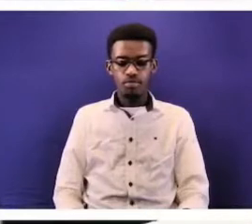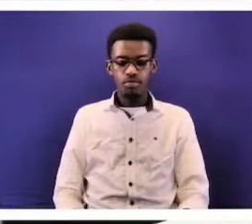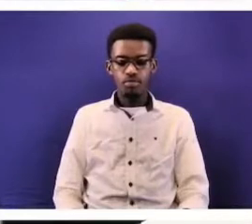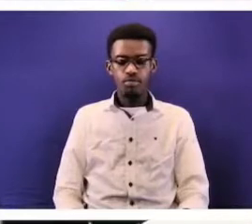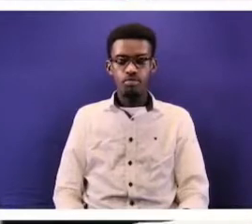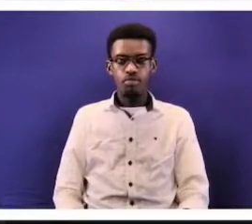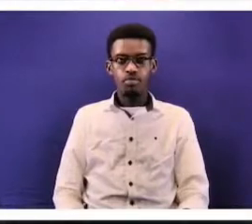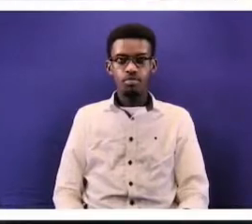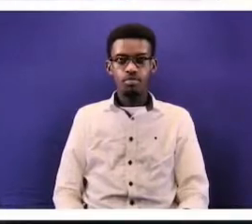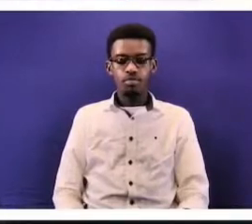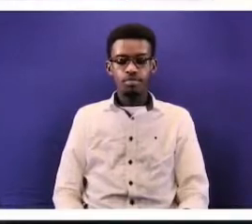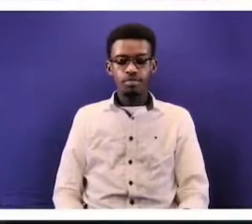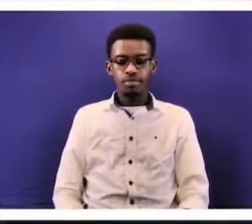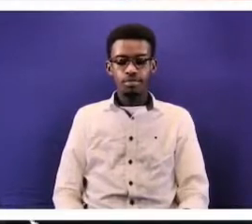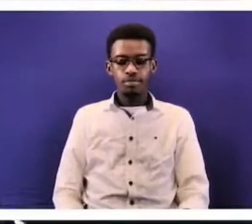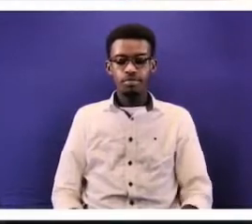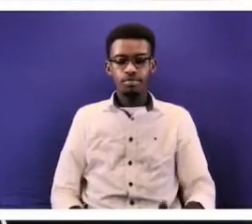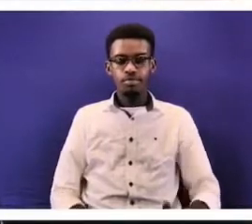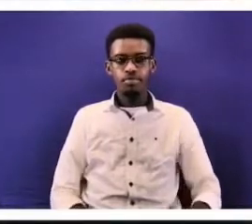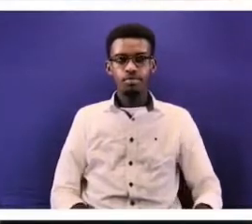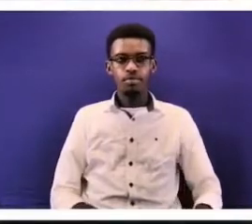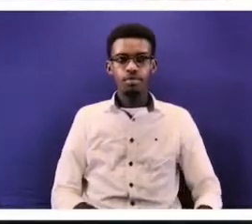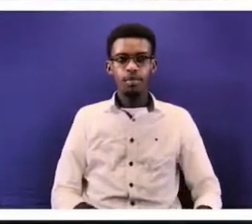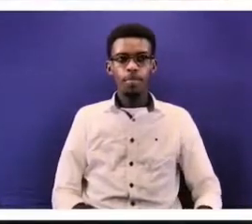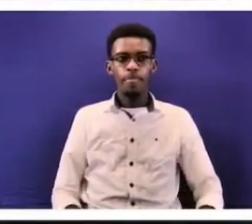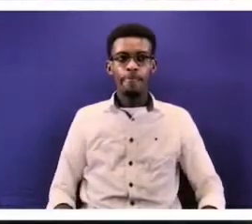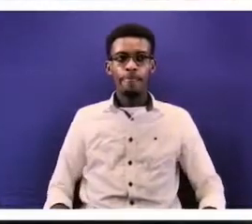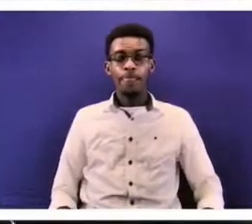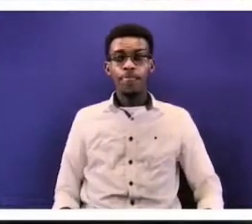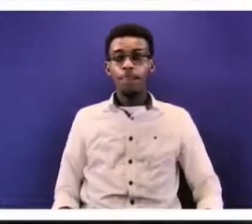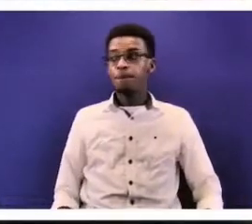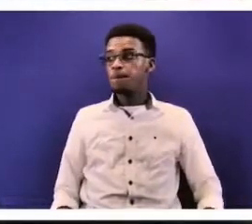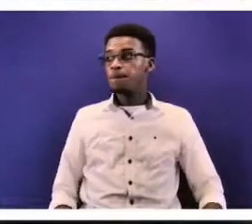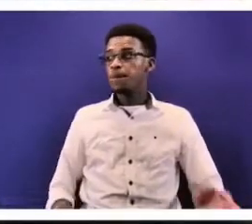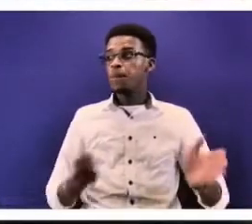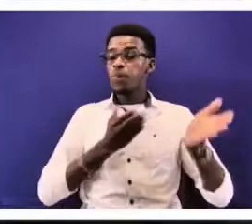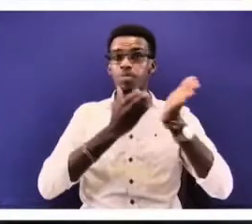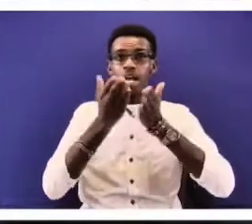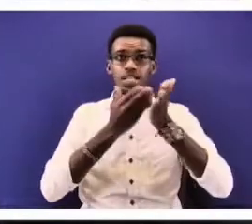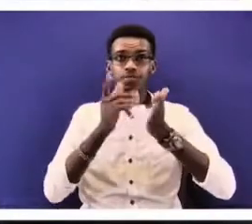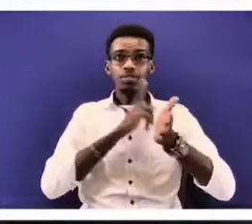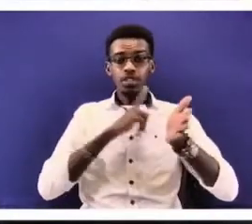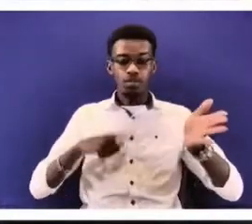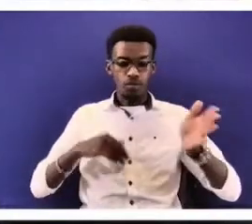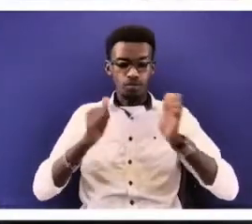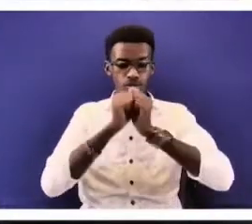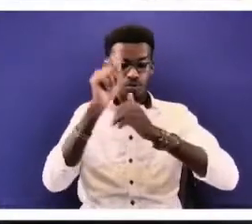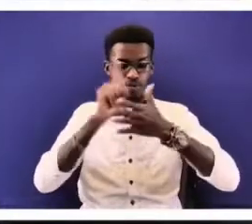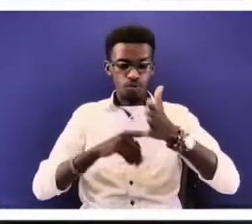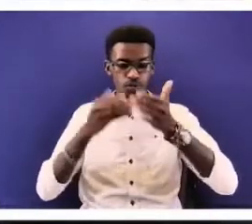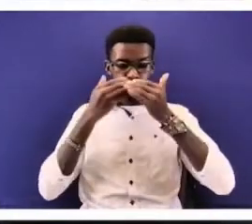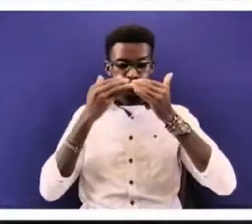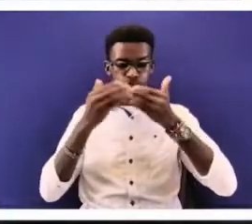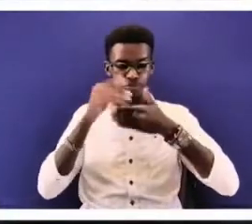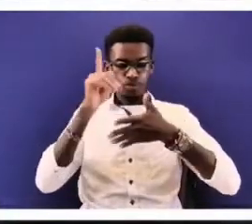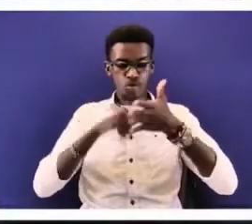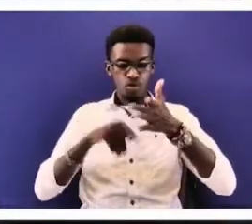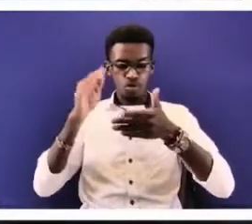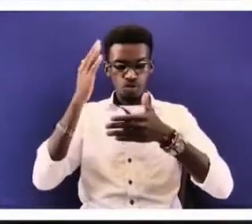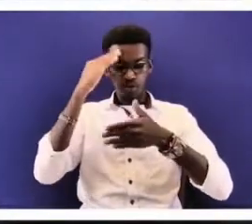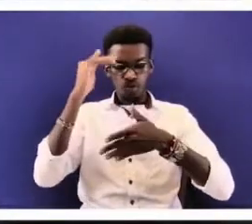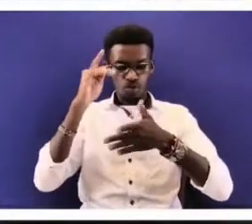the 7 churches. It gives us 5 action words. Serve the Lord with gladness is what we're called to